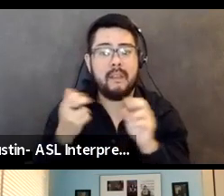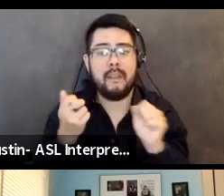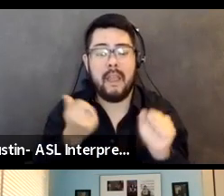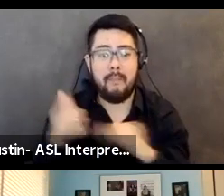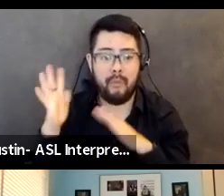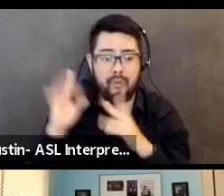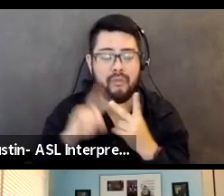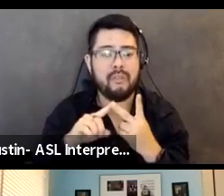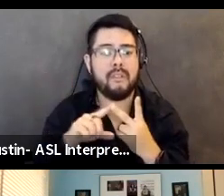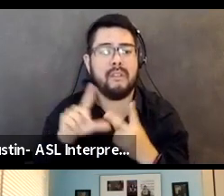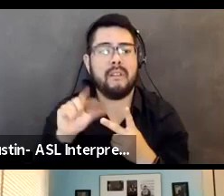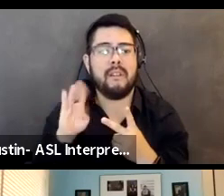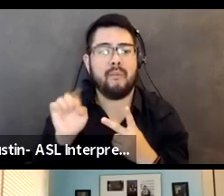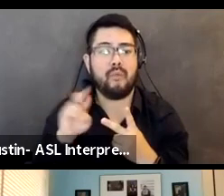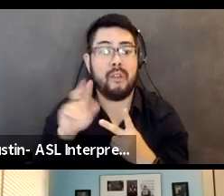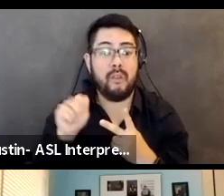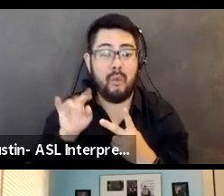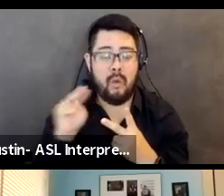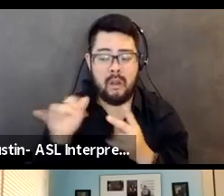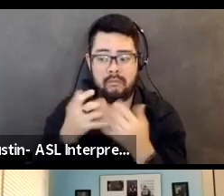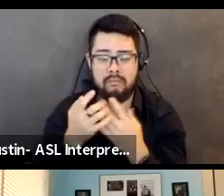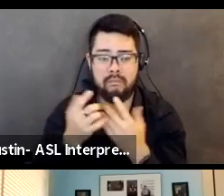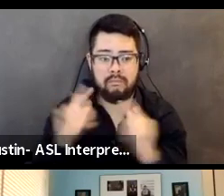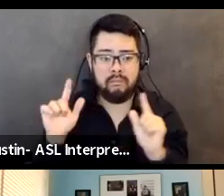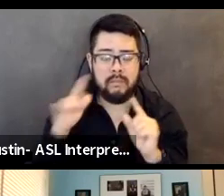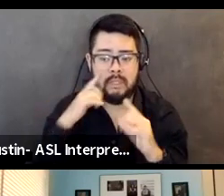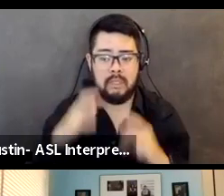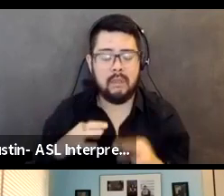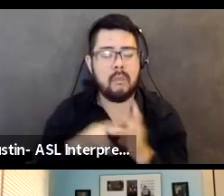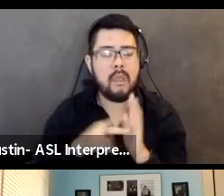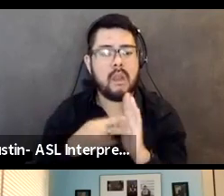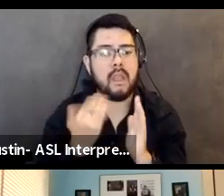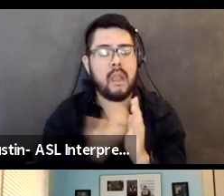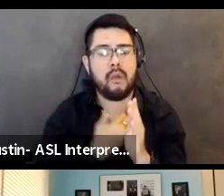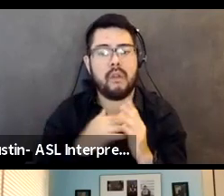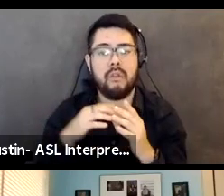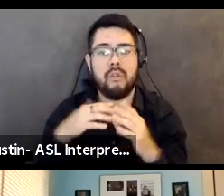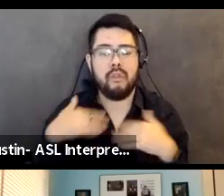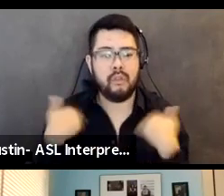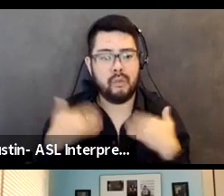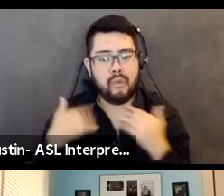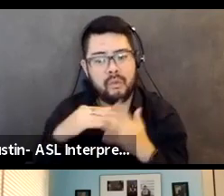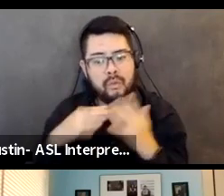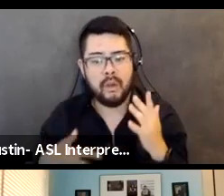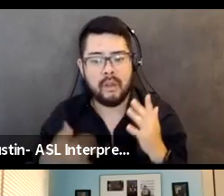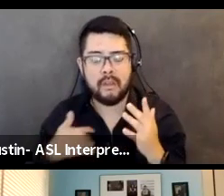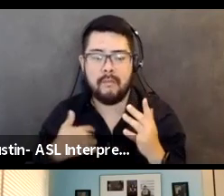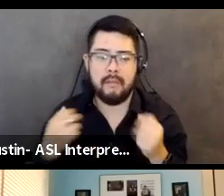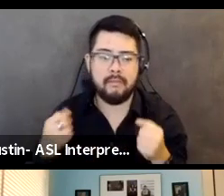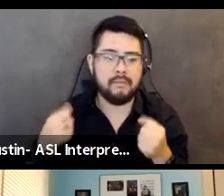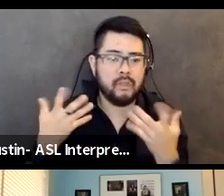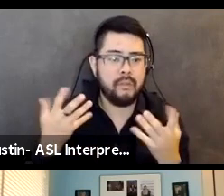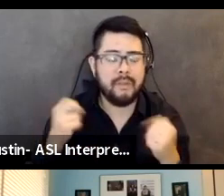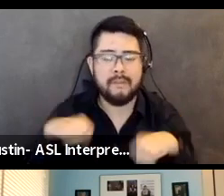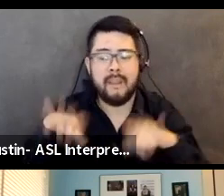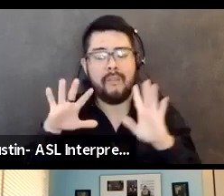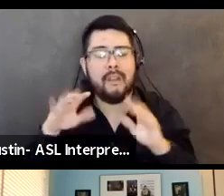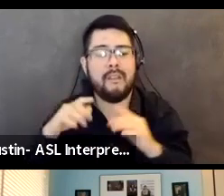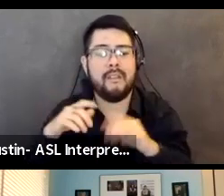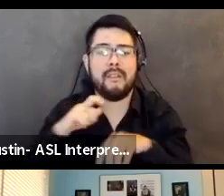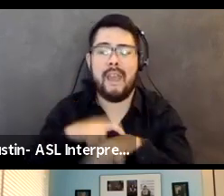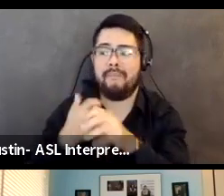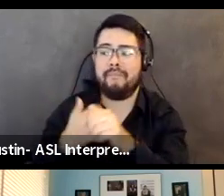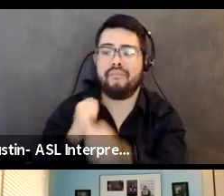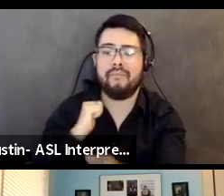liberatory and um we have seen our youth make incredible sacrifices uh with time away from their families and other